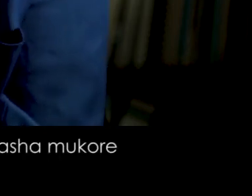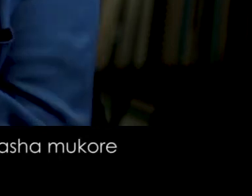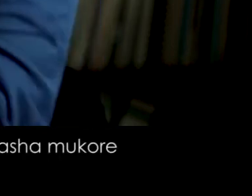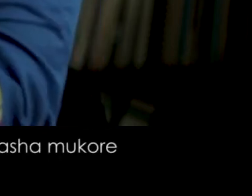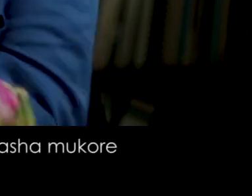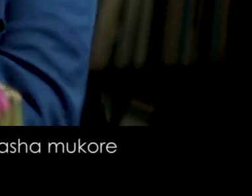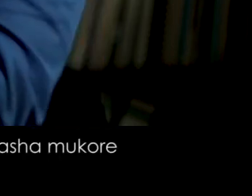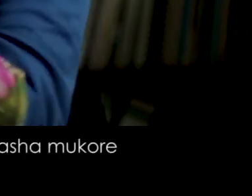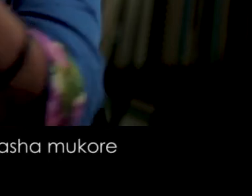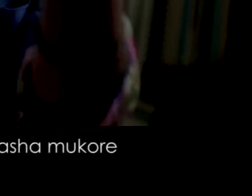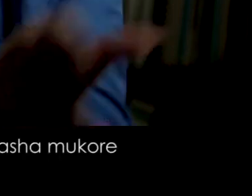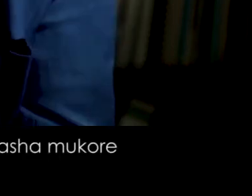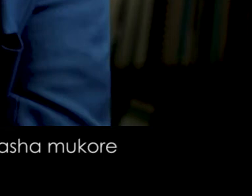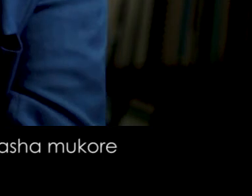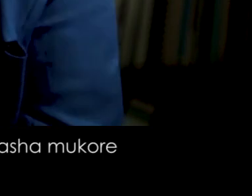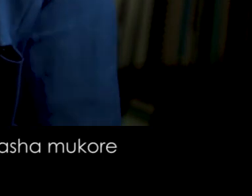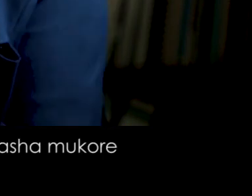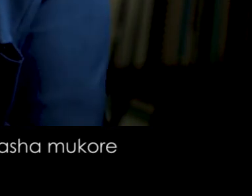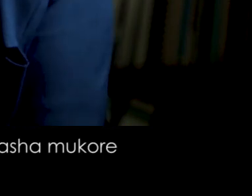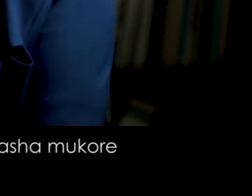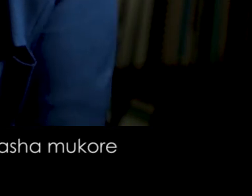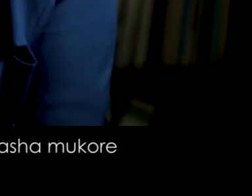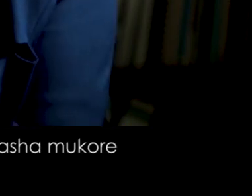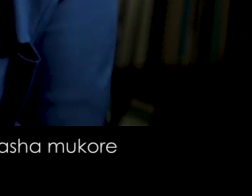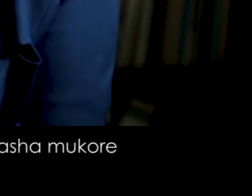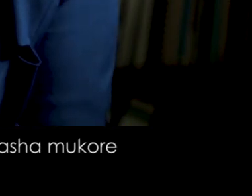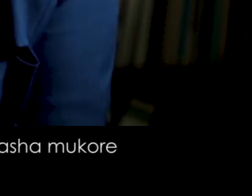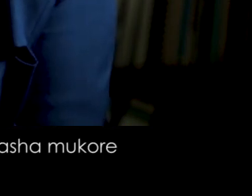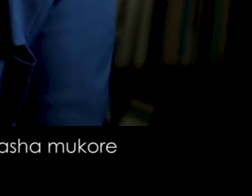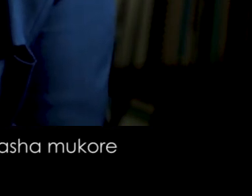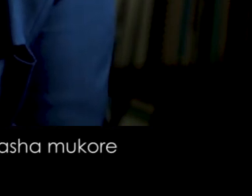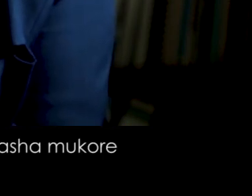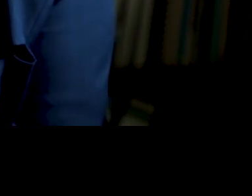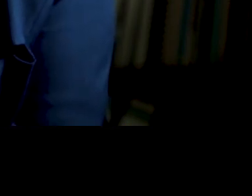efforts people with disabilities that are incarcerated.